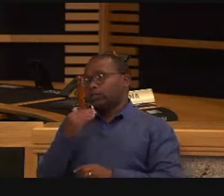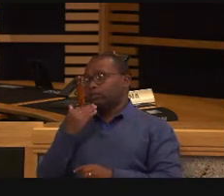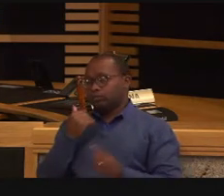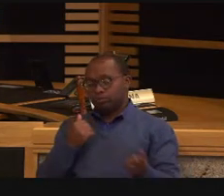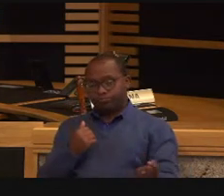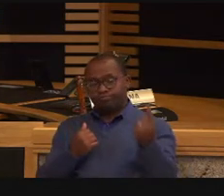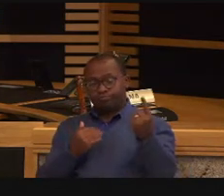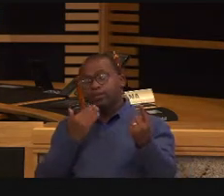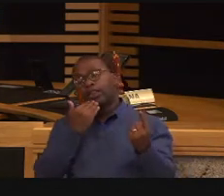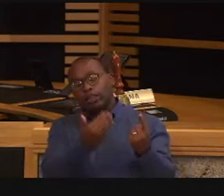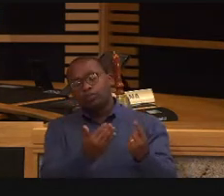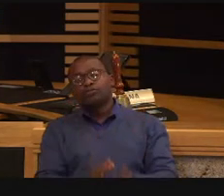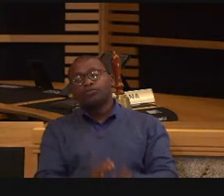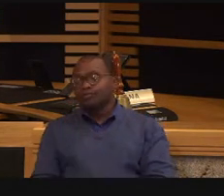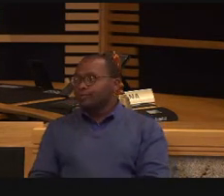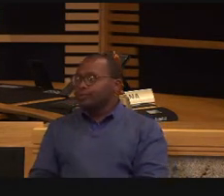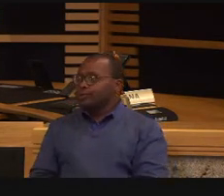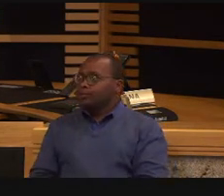Over to you, Honorable MEC.